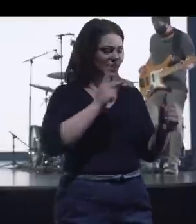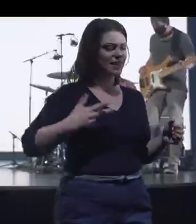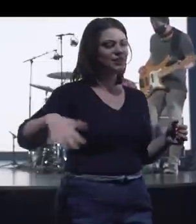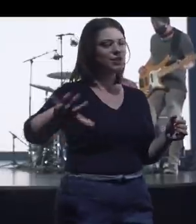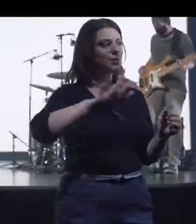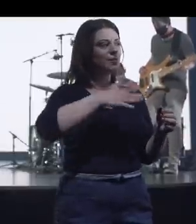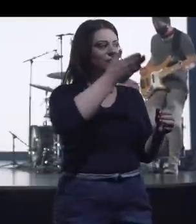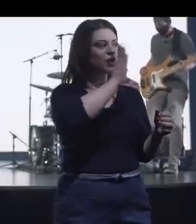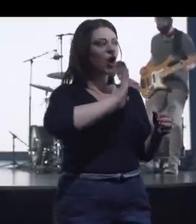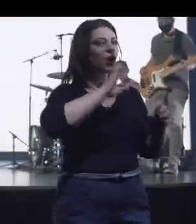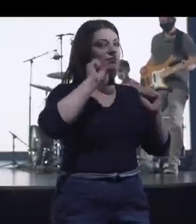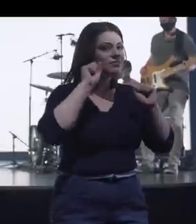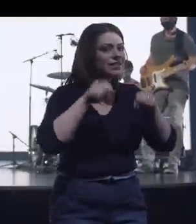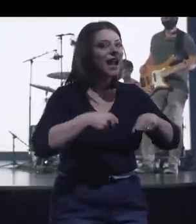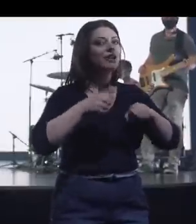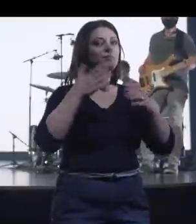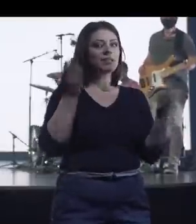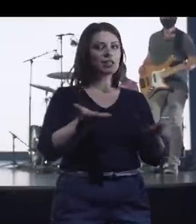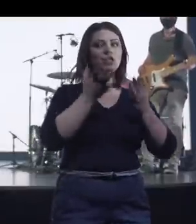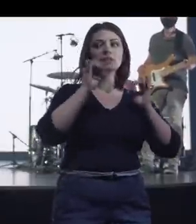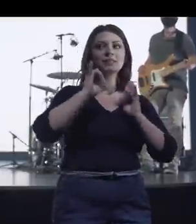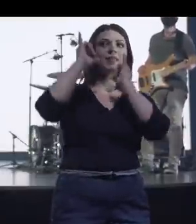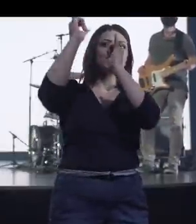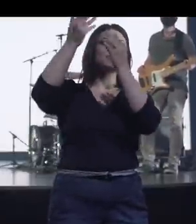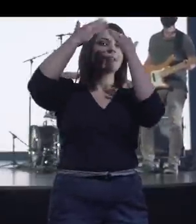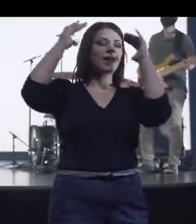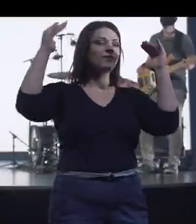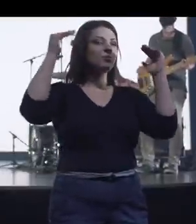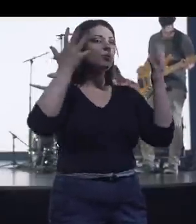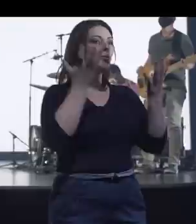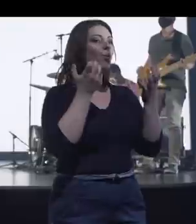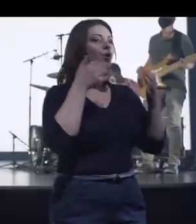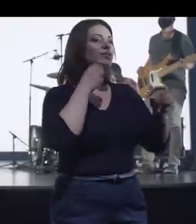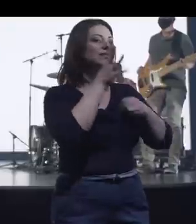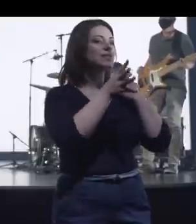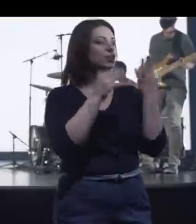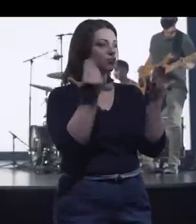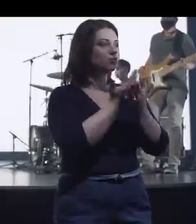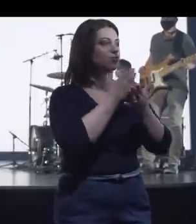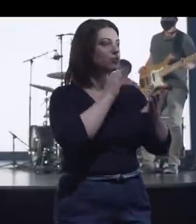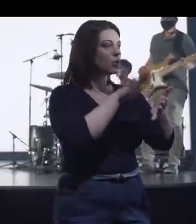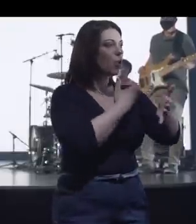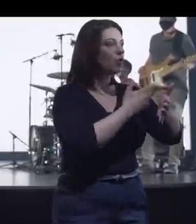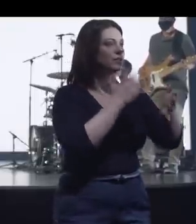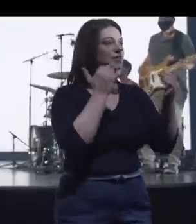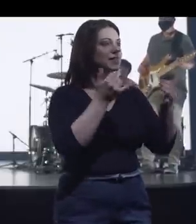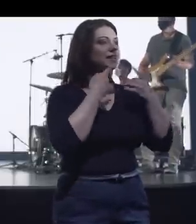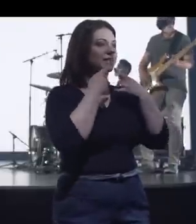as it is in heaven. We want to sing a new song and declare that truth today. It goes like this.